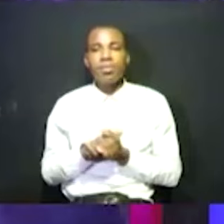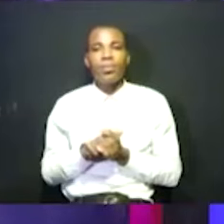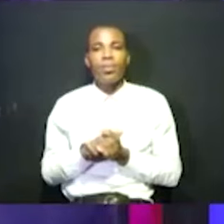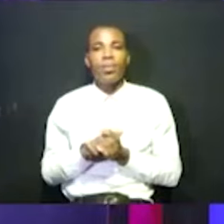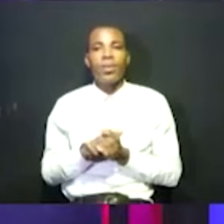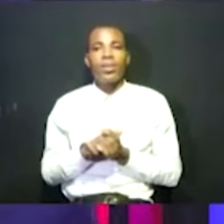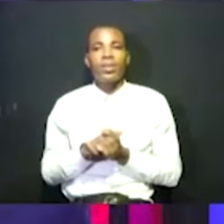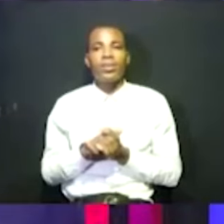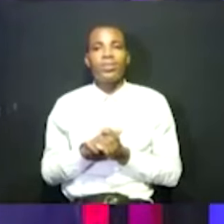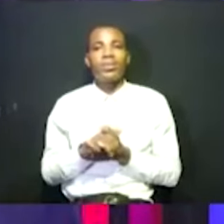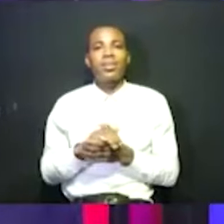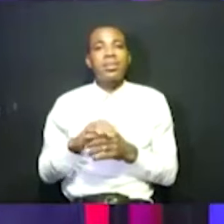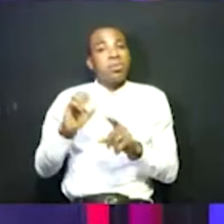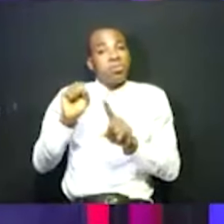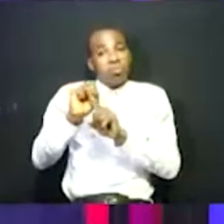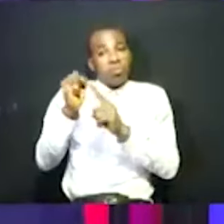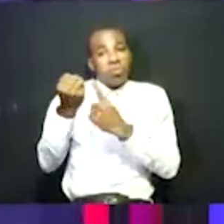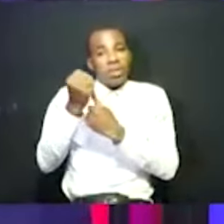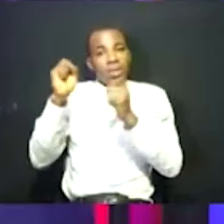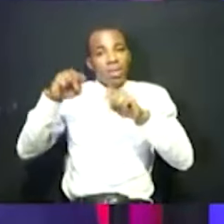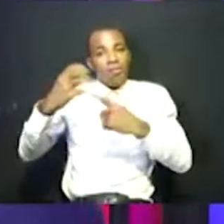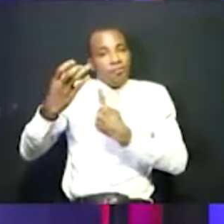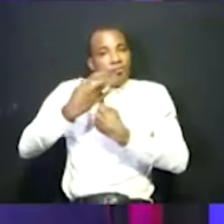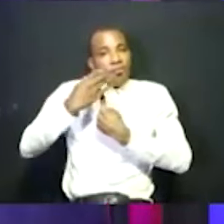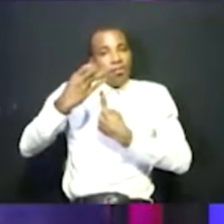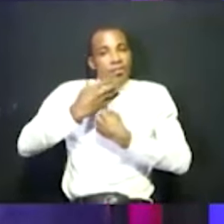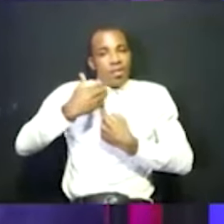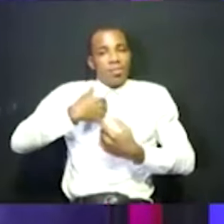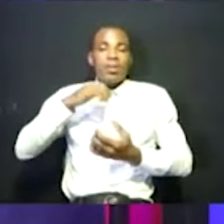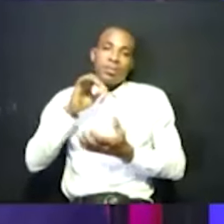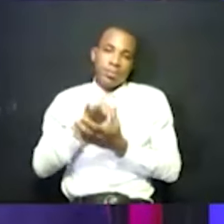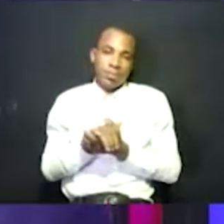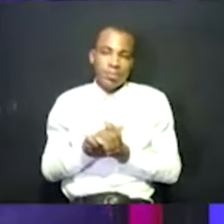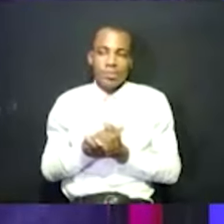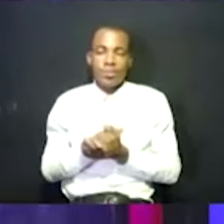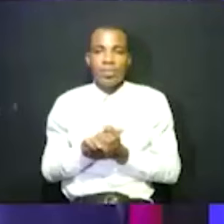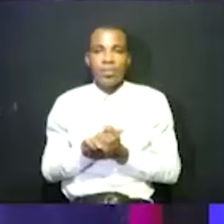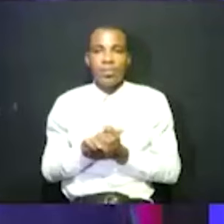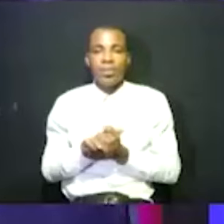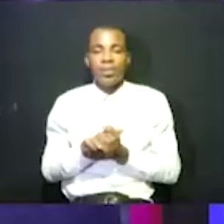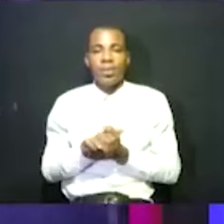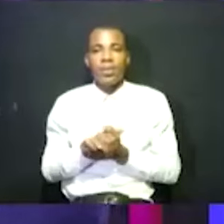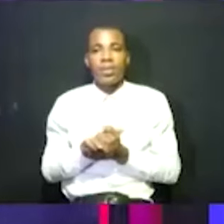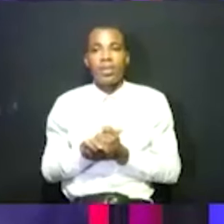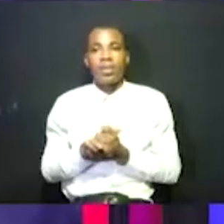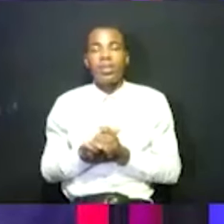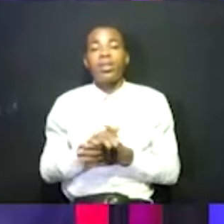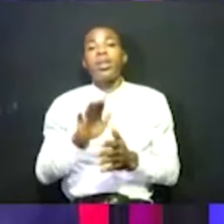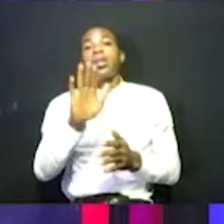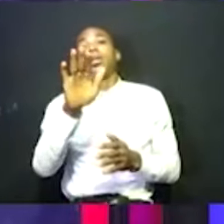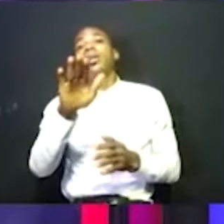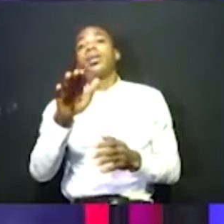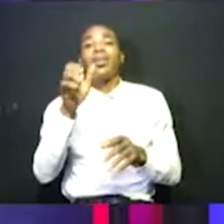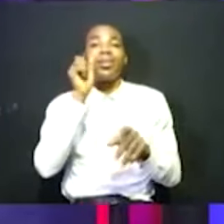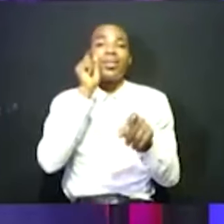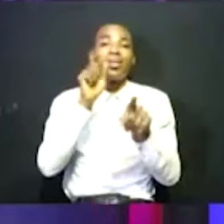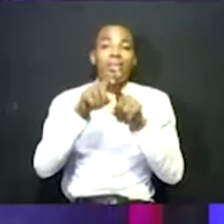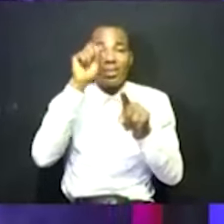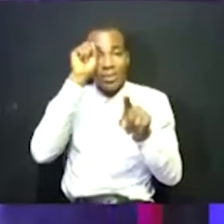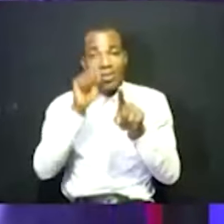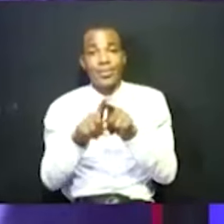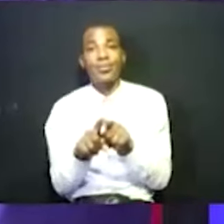ware. Society could force her to marry. Ha, nipa atwa ne ho ahia na se no ma ekoso no be hye no se won ware. But you see, brothers and sisters, nanso